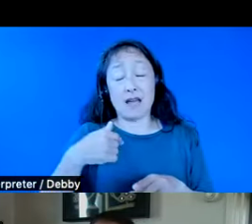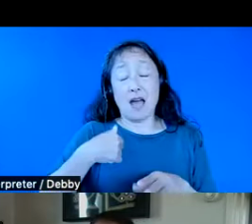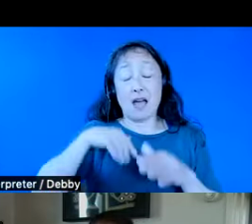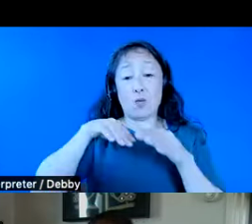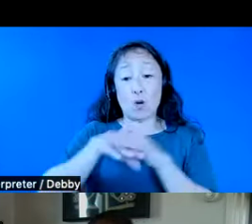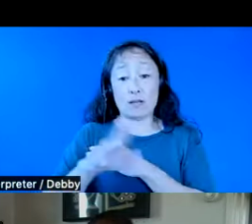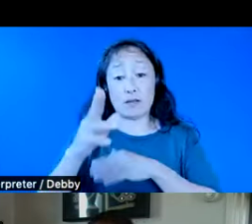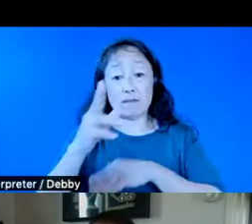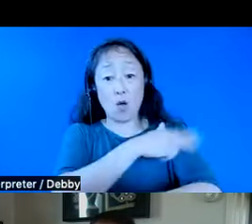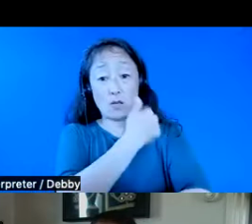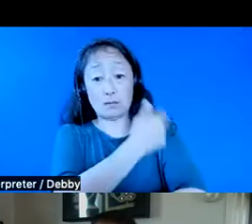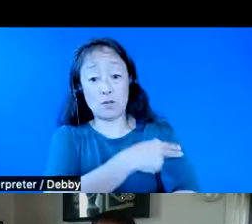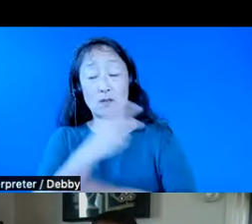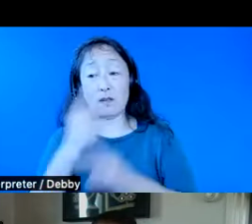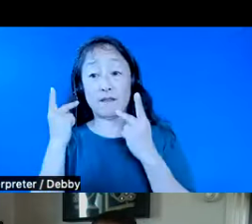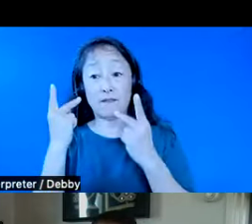visited the family,